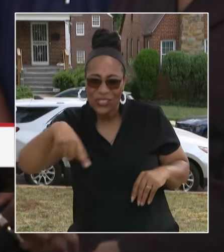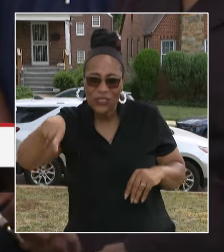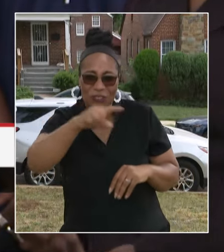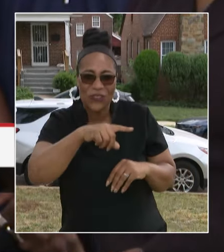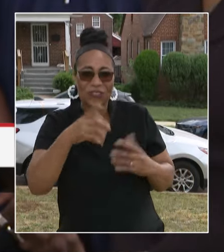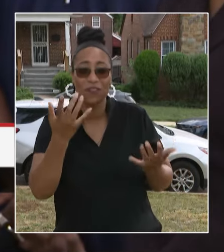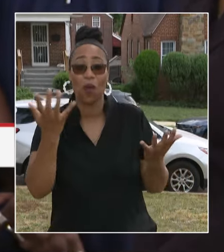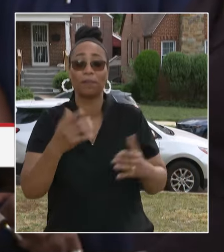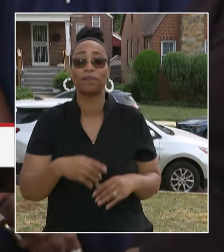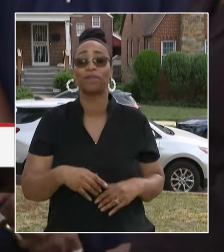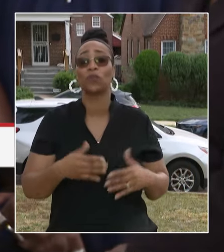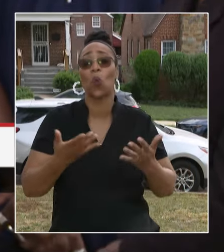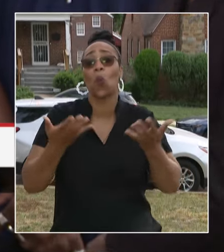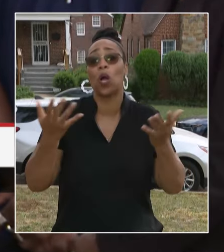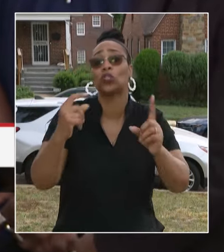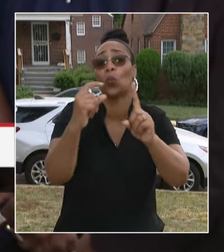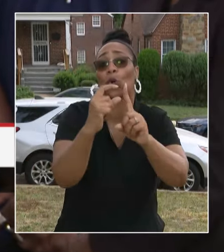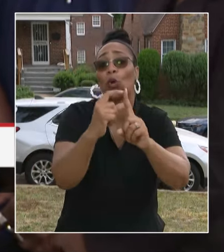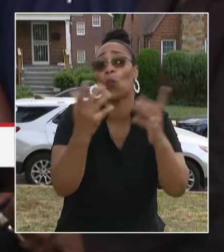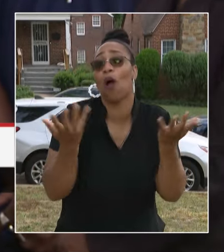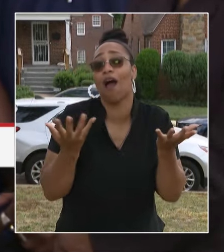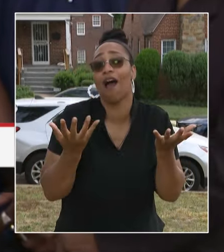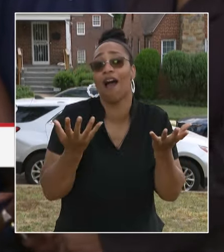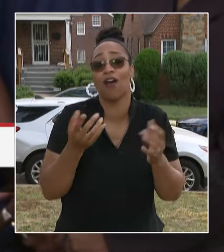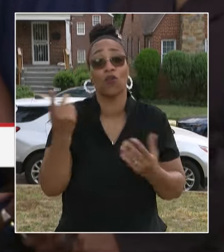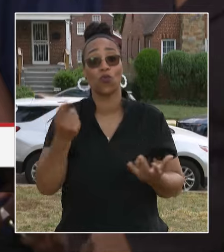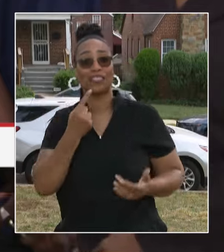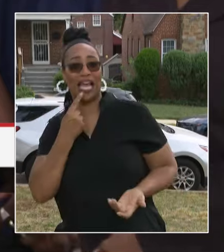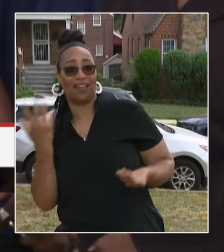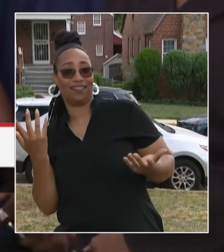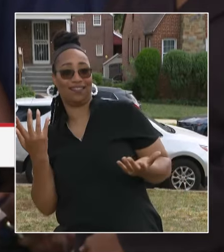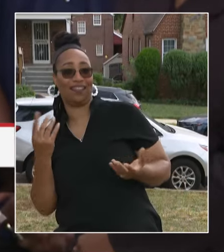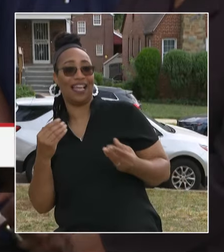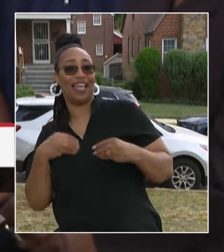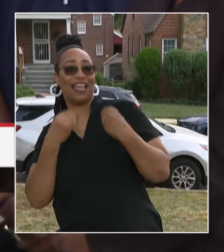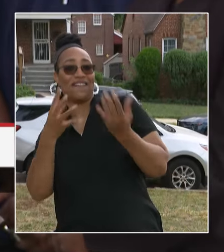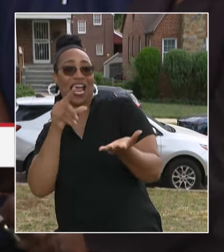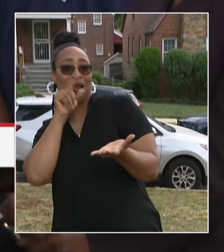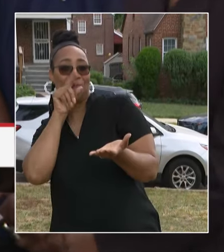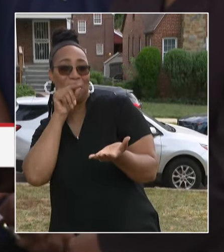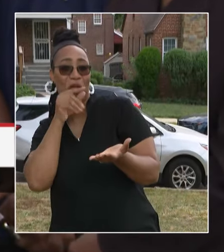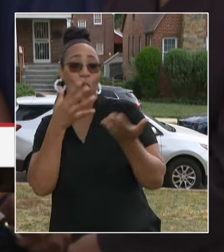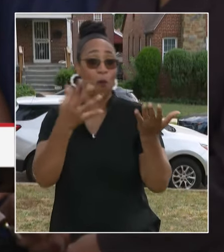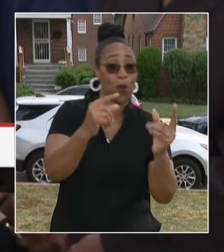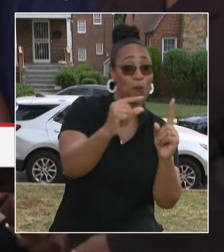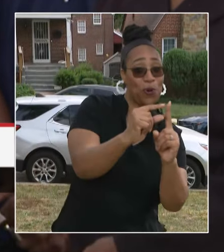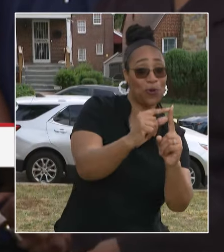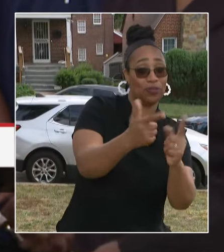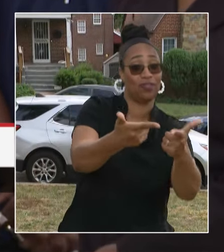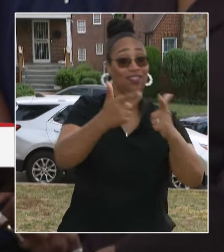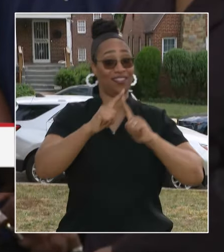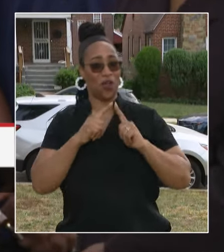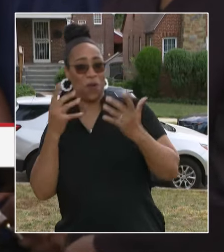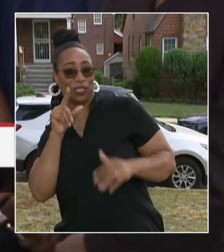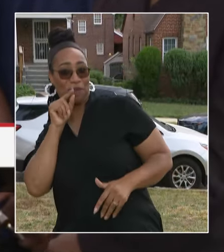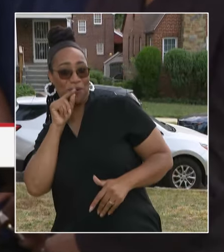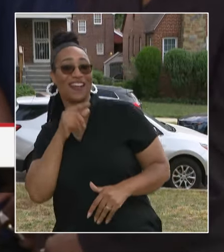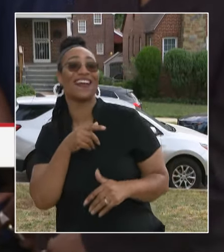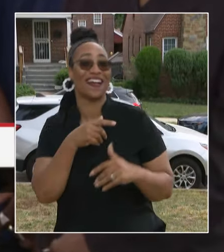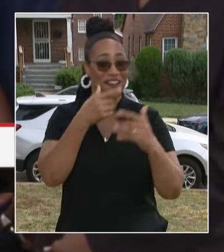yell, Firebirds. You got it? Okay. What's the word? Firebird. What's the word? Firebird. What's the